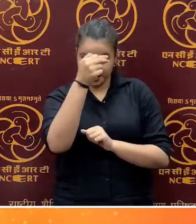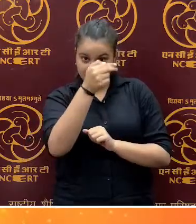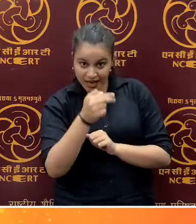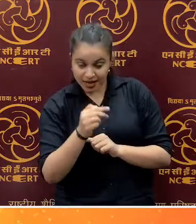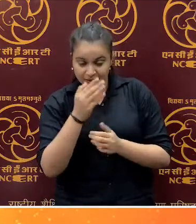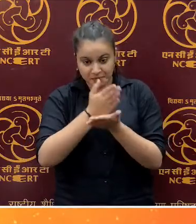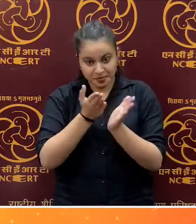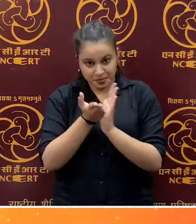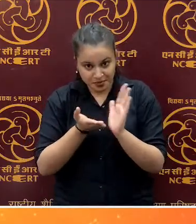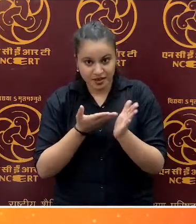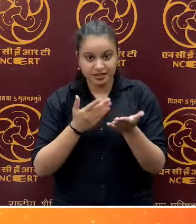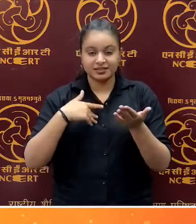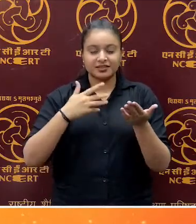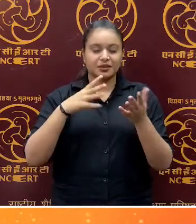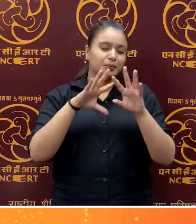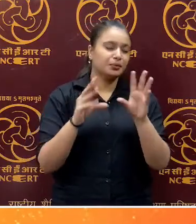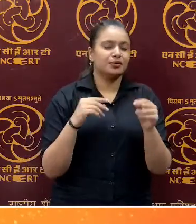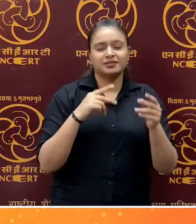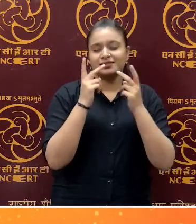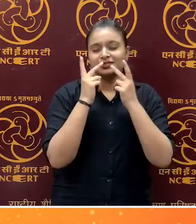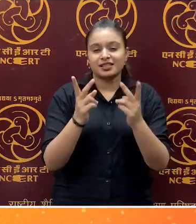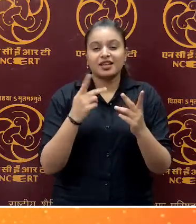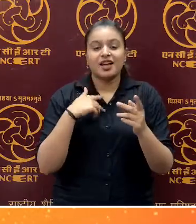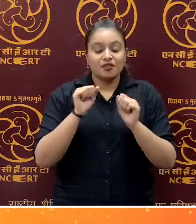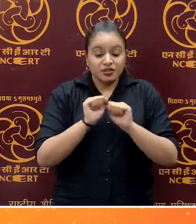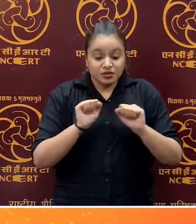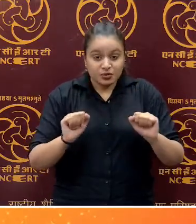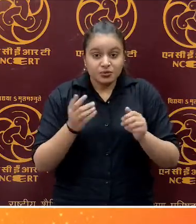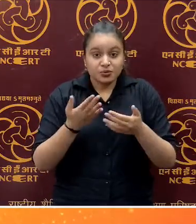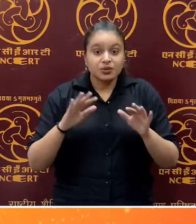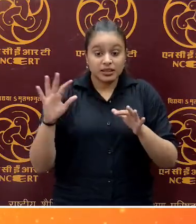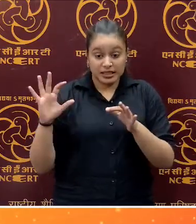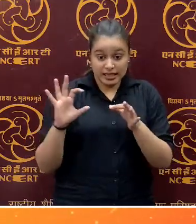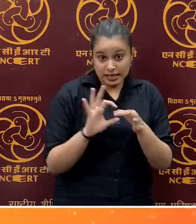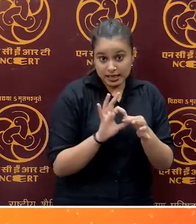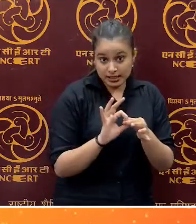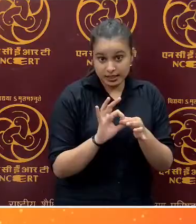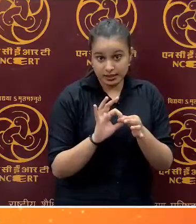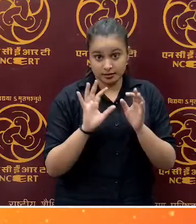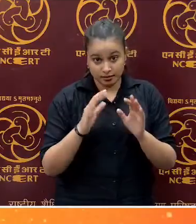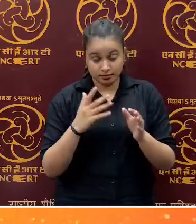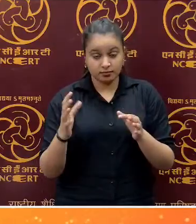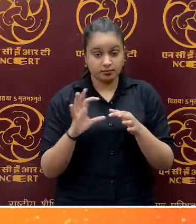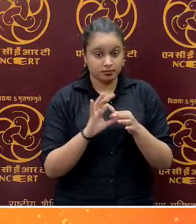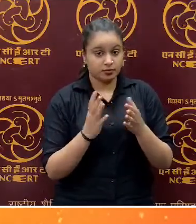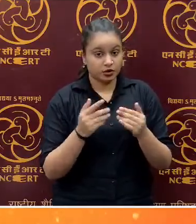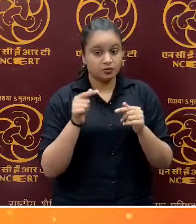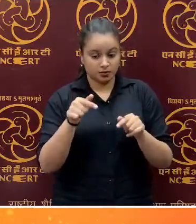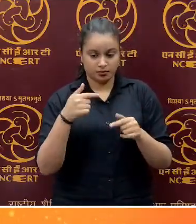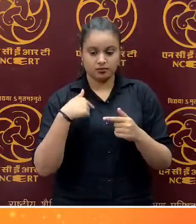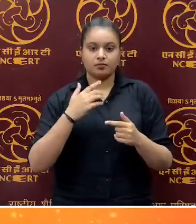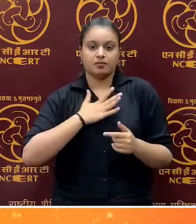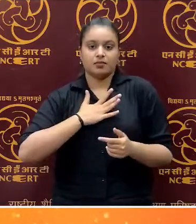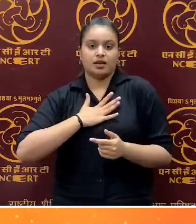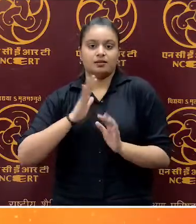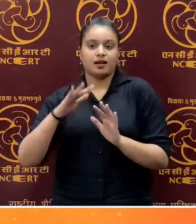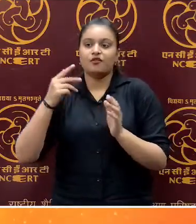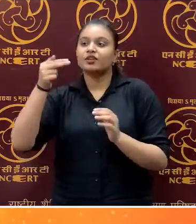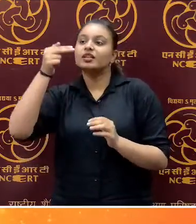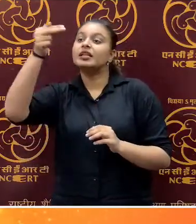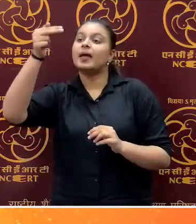birthdays tagged on the wall in the classroom, they relate to that space. Of course, that this is my space where the name